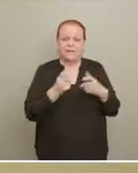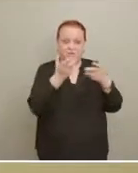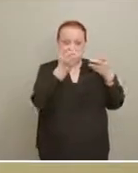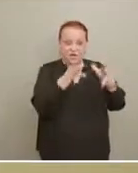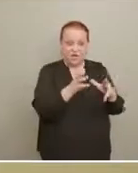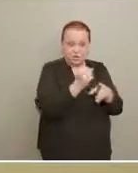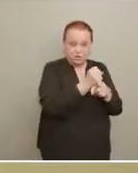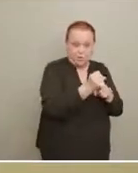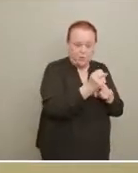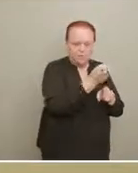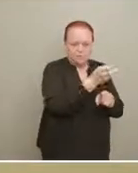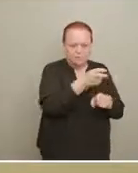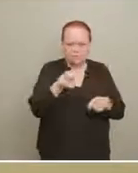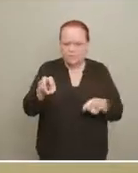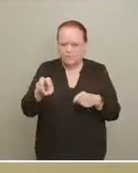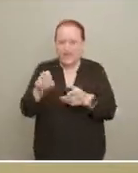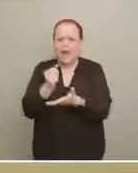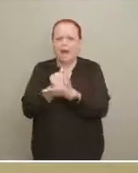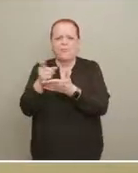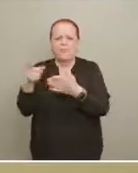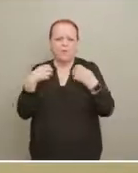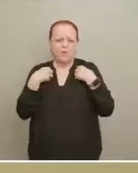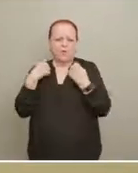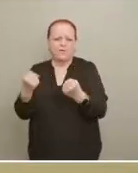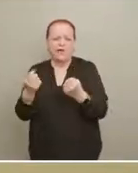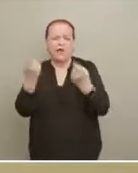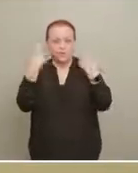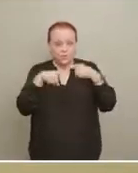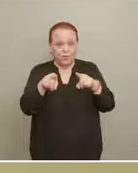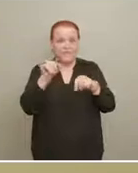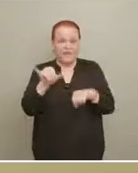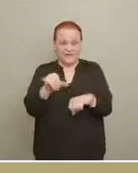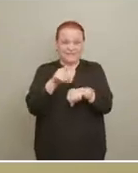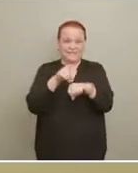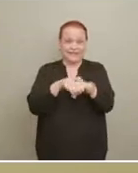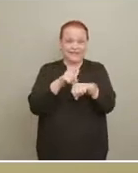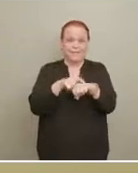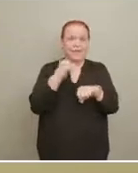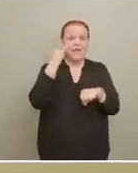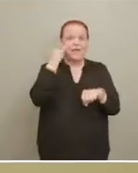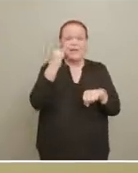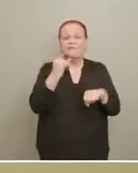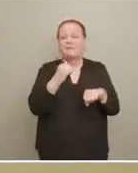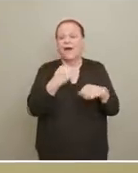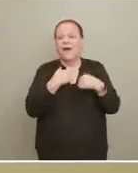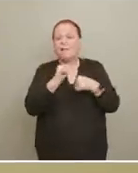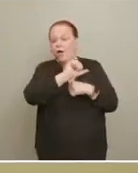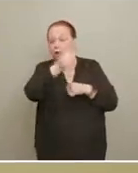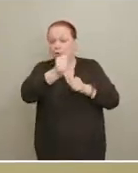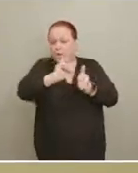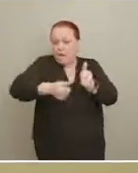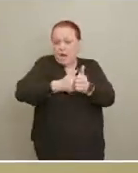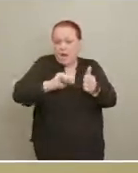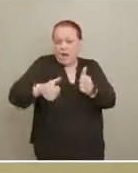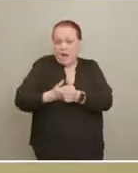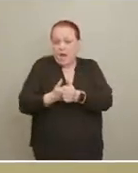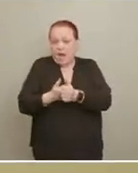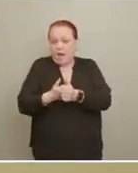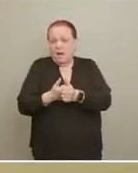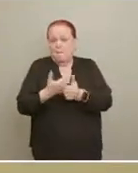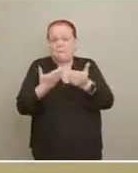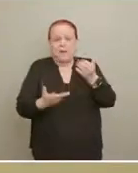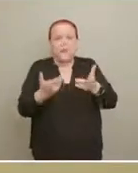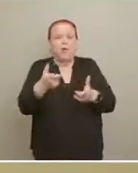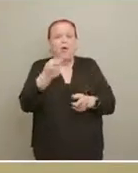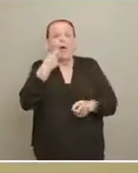their recovery. And during that time, if we find that perhaps underlying that addiction is a major depressive